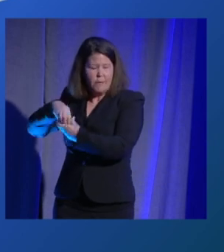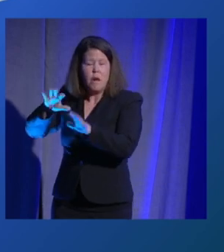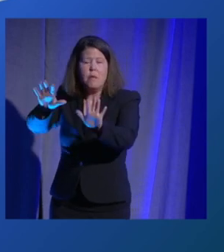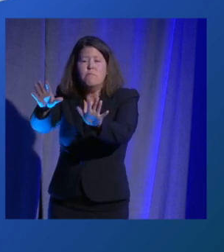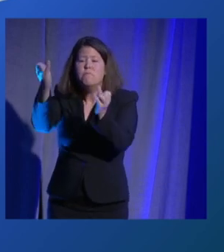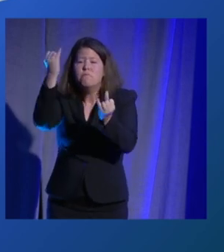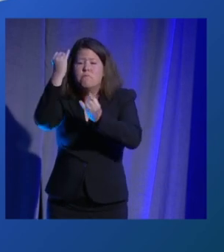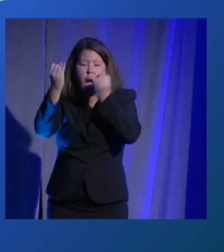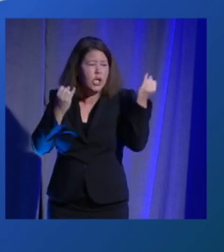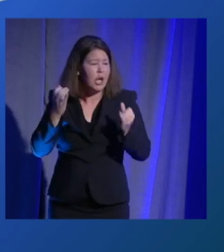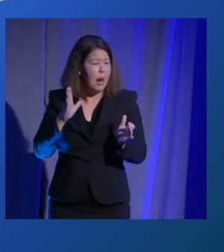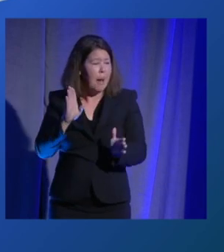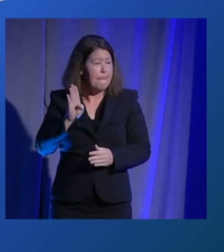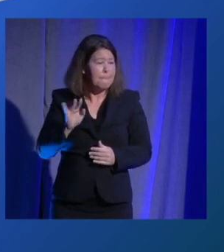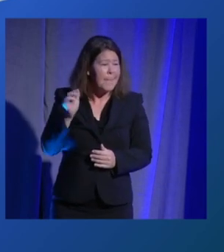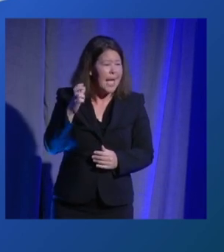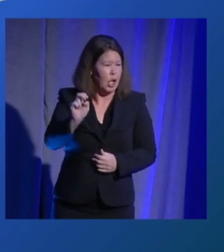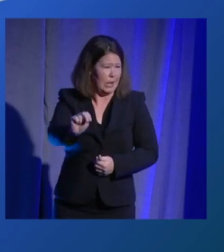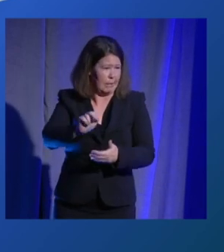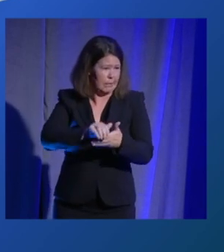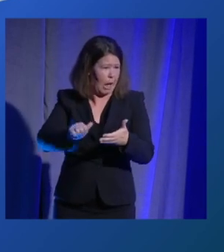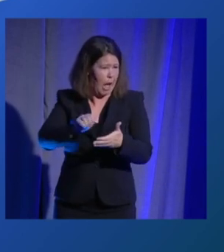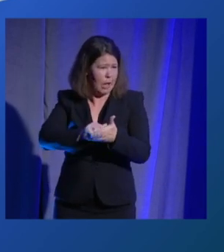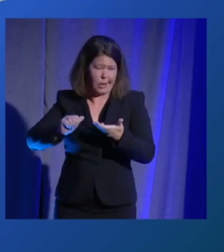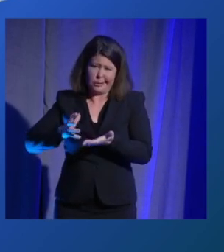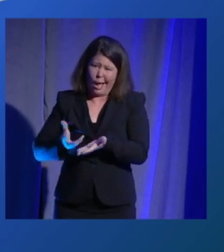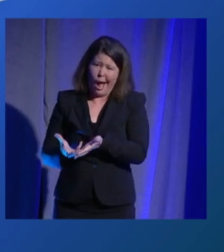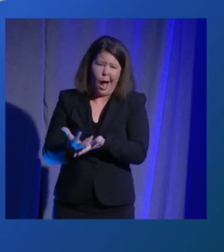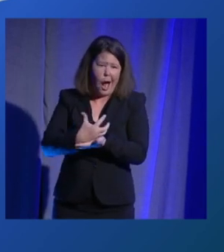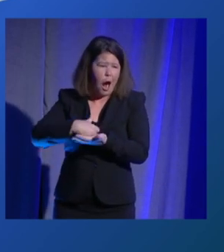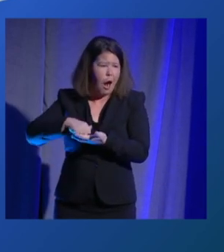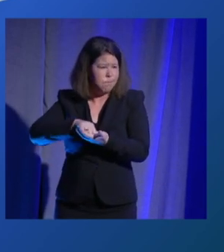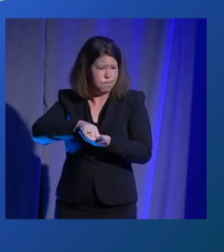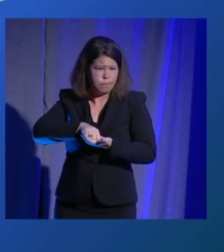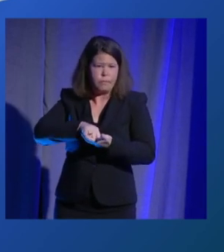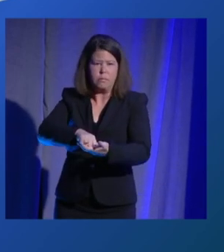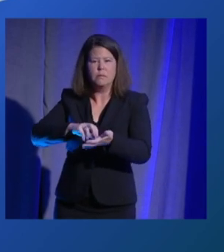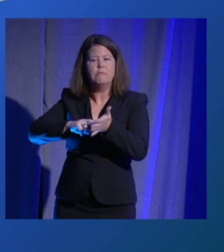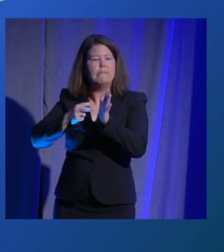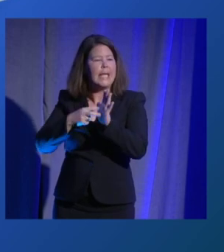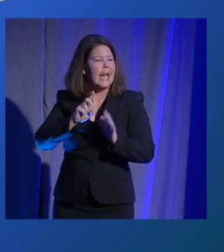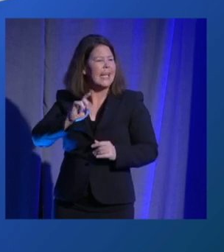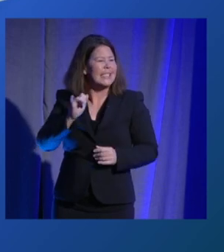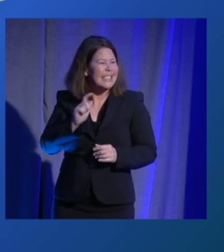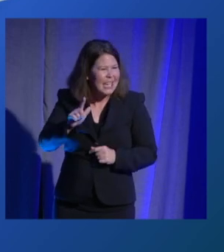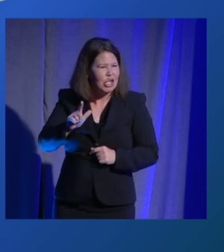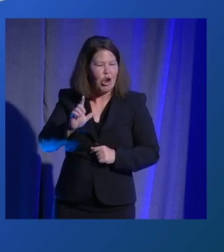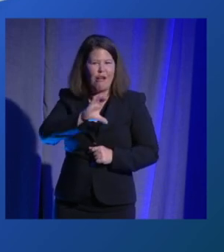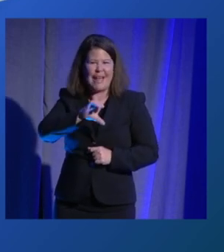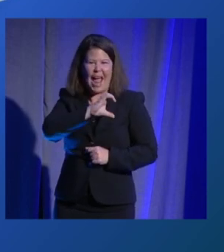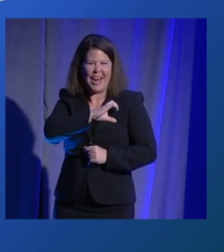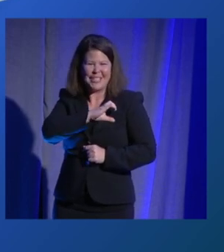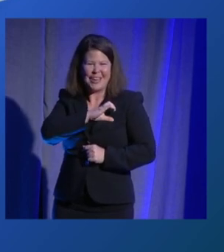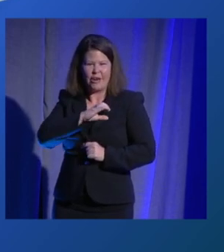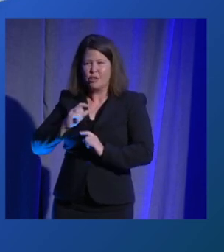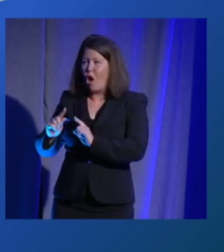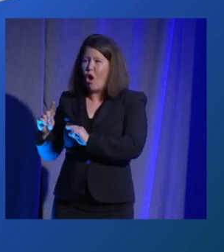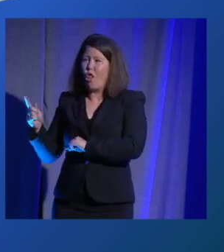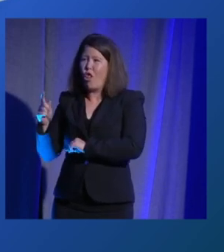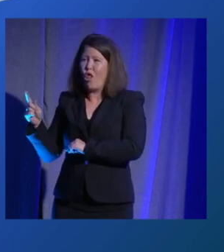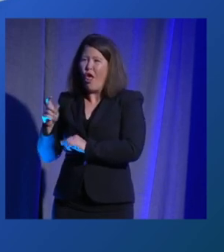revenues by having digital characters running around in a physical world that people are happy to give me their money